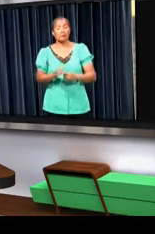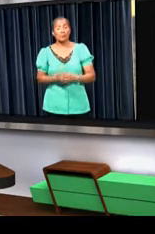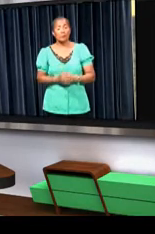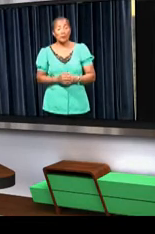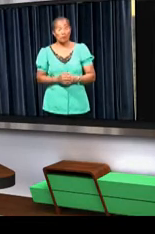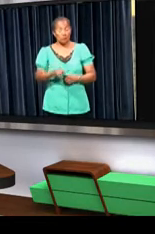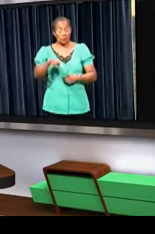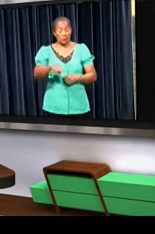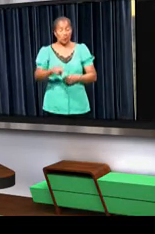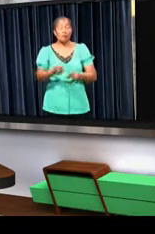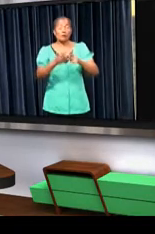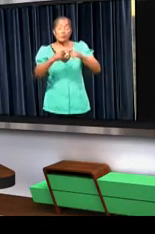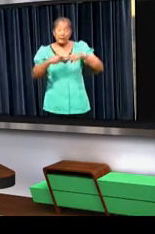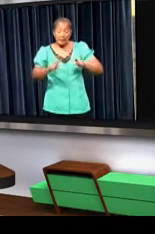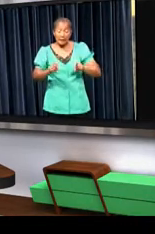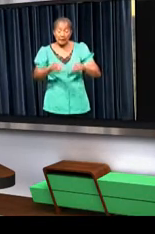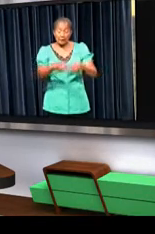mosquito.